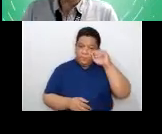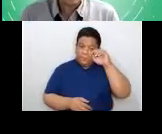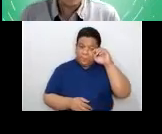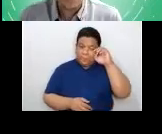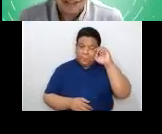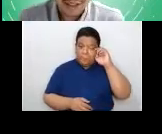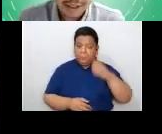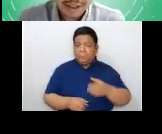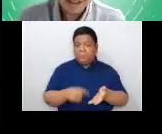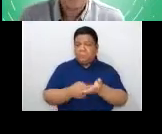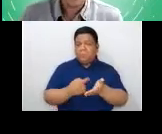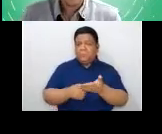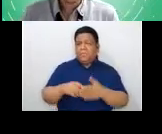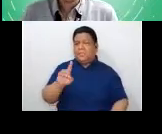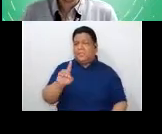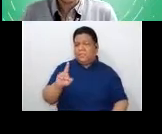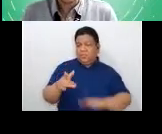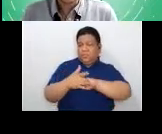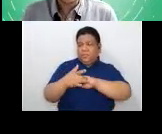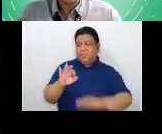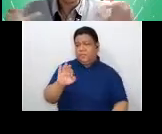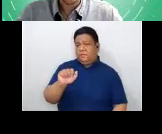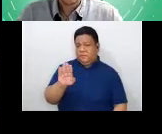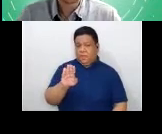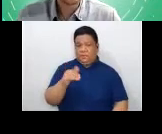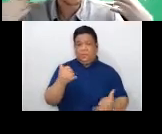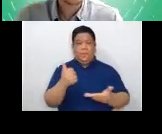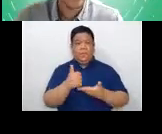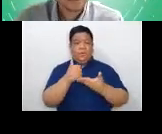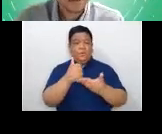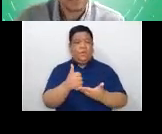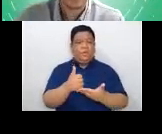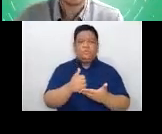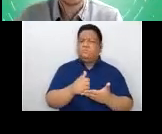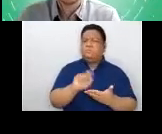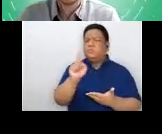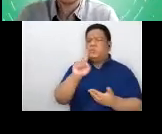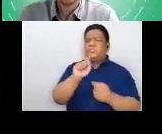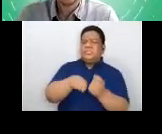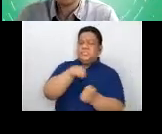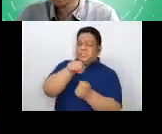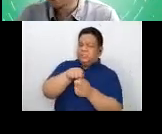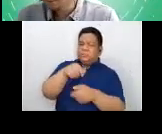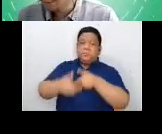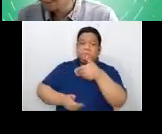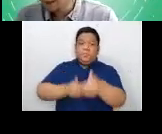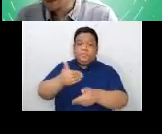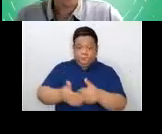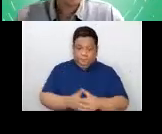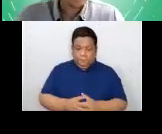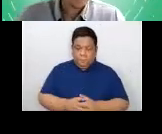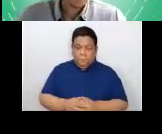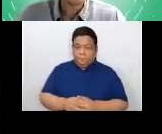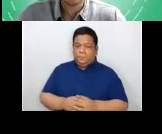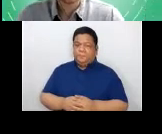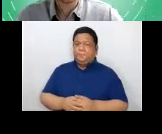talk about digital fabrication, it's very helpful now to look at what are the exact fabrication processes. So as a